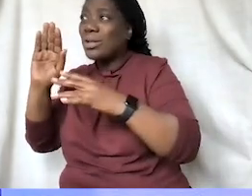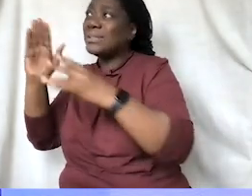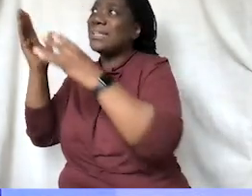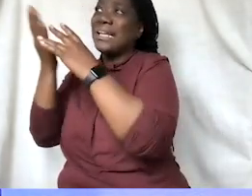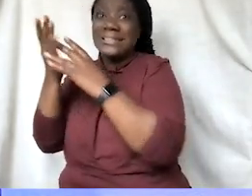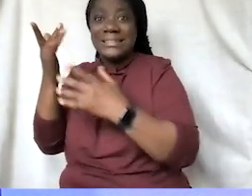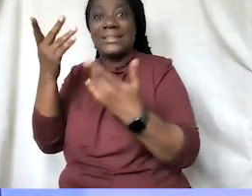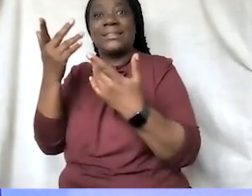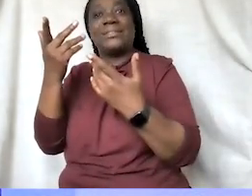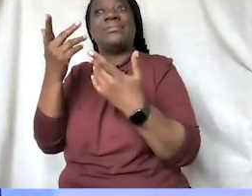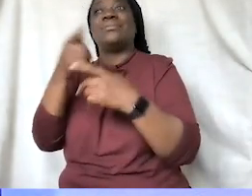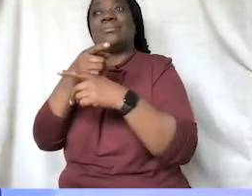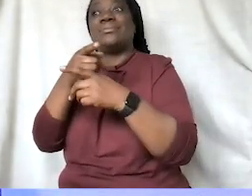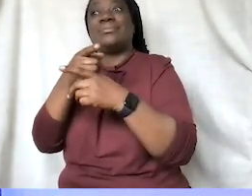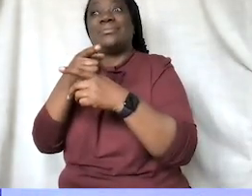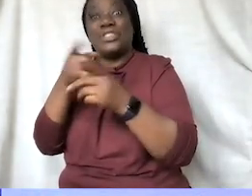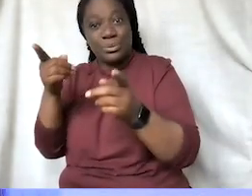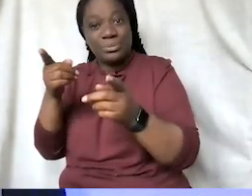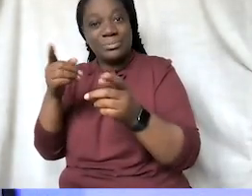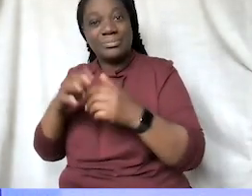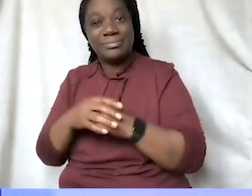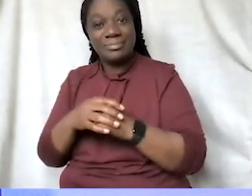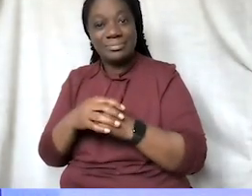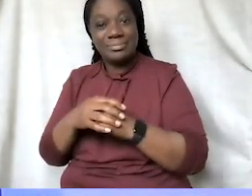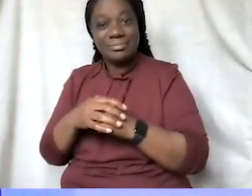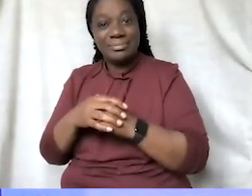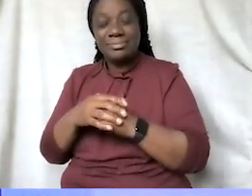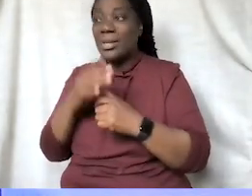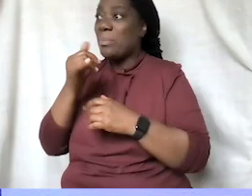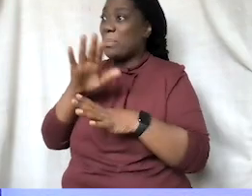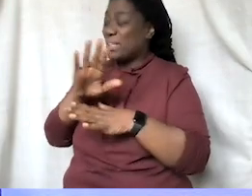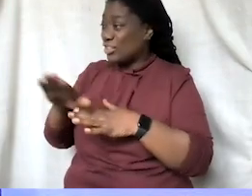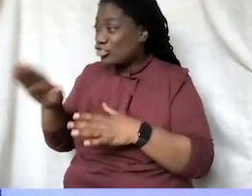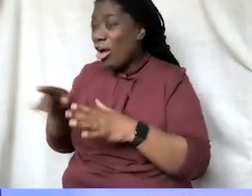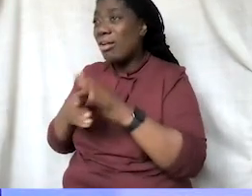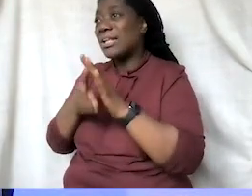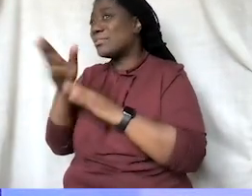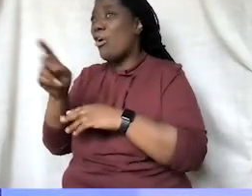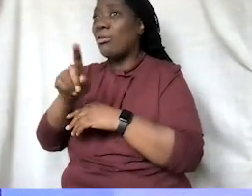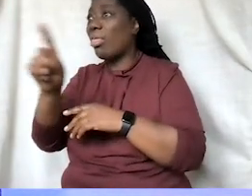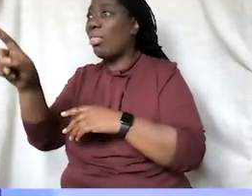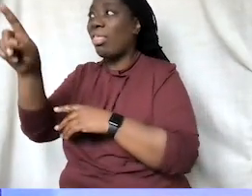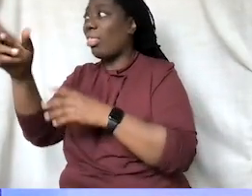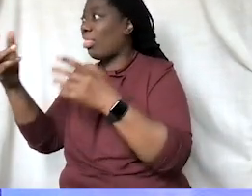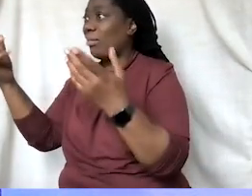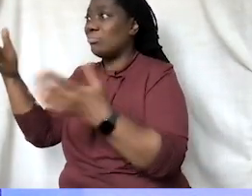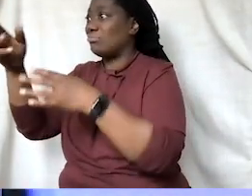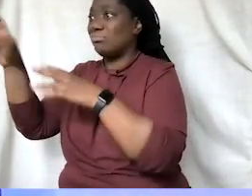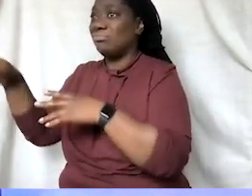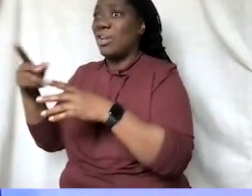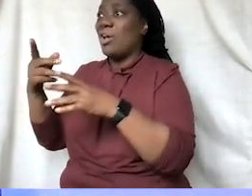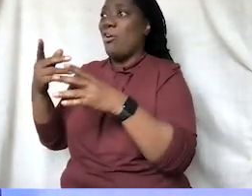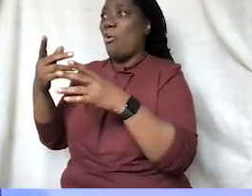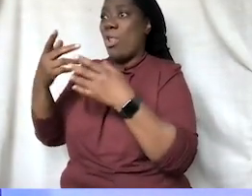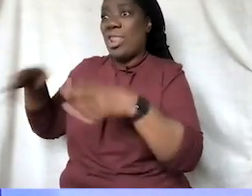interceding for you. You may not know that there is a child who have gone astray, walked away from the